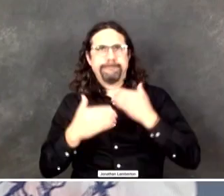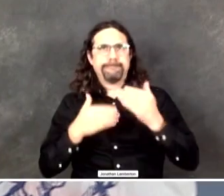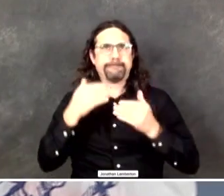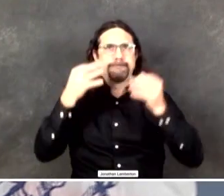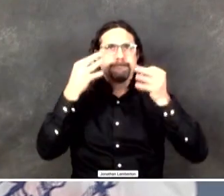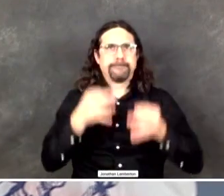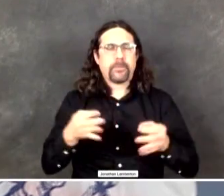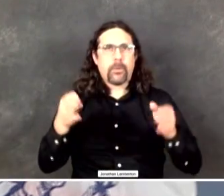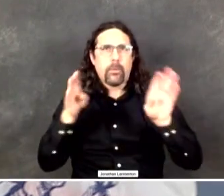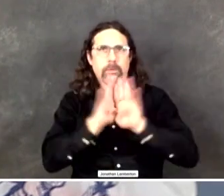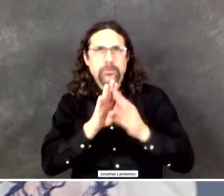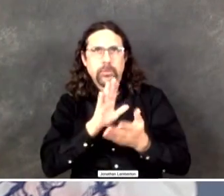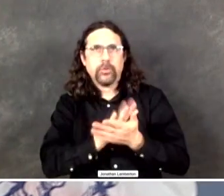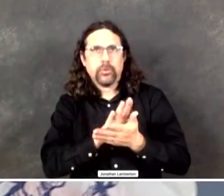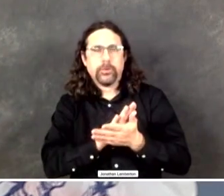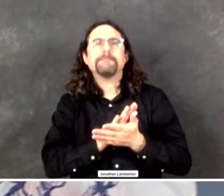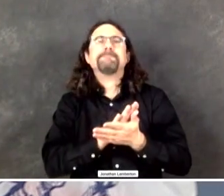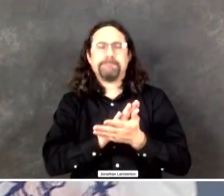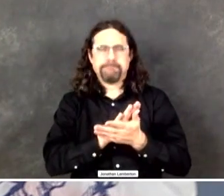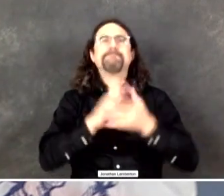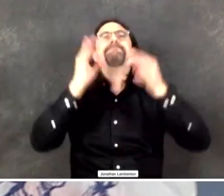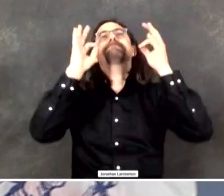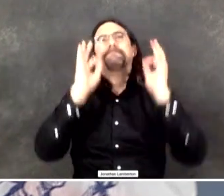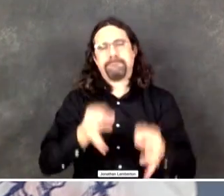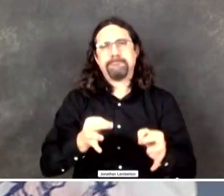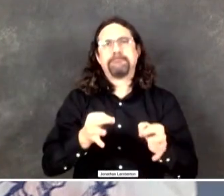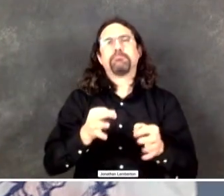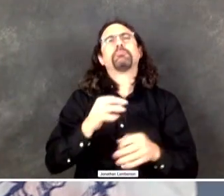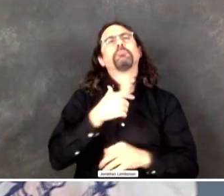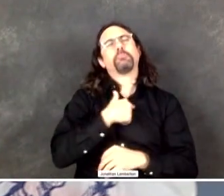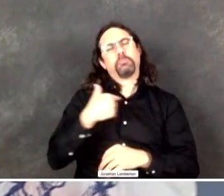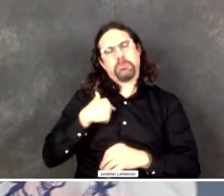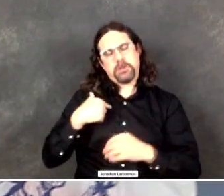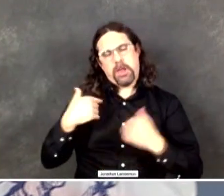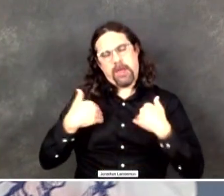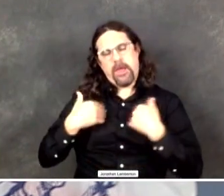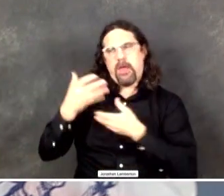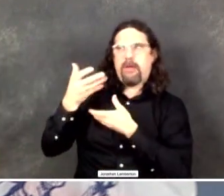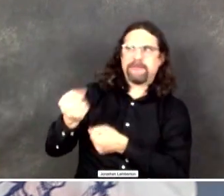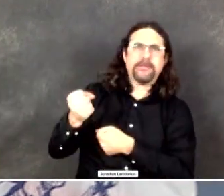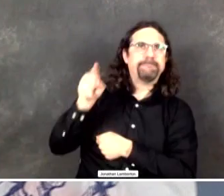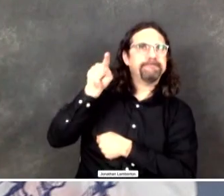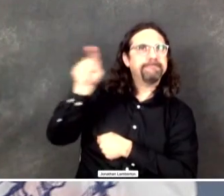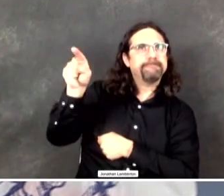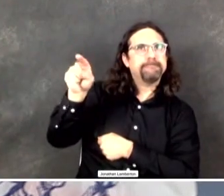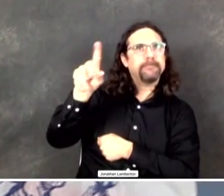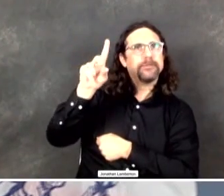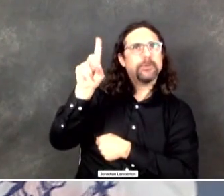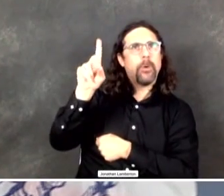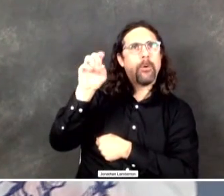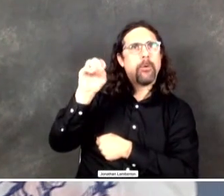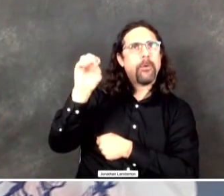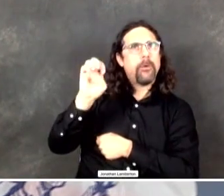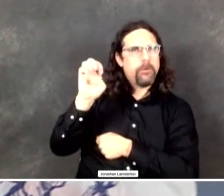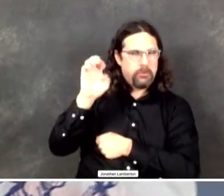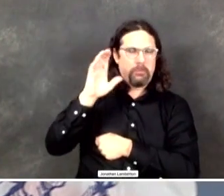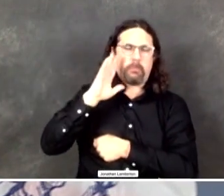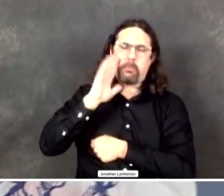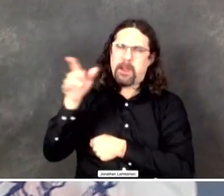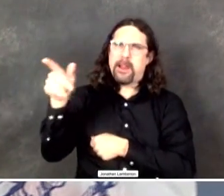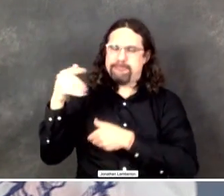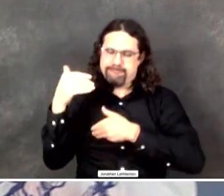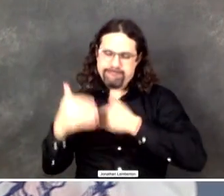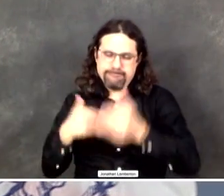too, that our educators would find a way, even with the little time they had to prepare, they'd find a way to do something amazing with distance